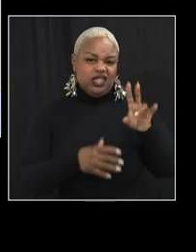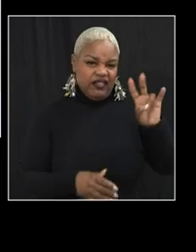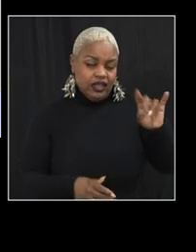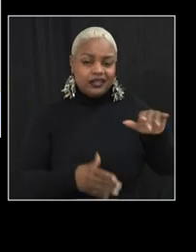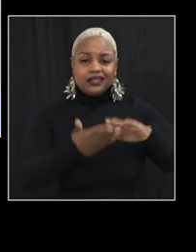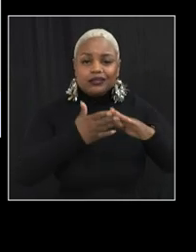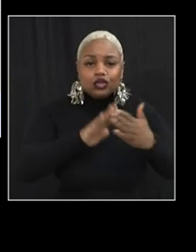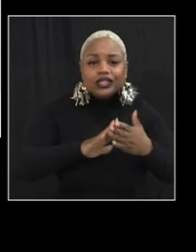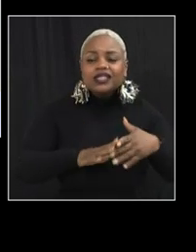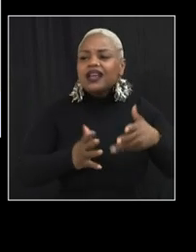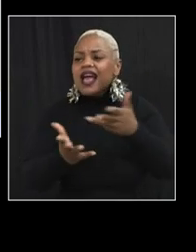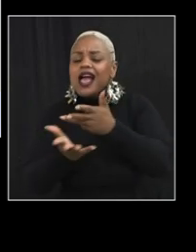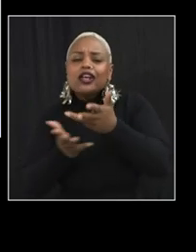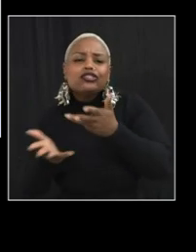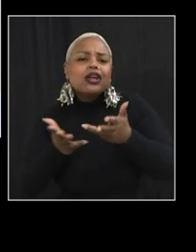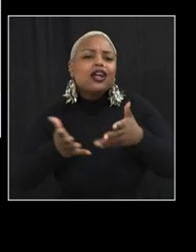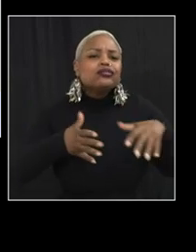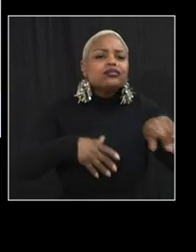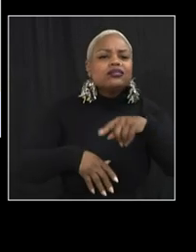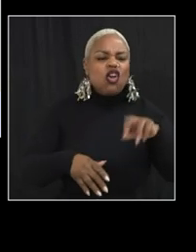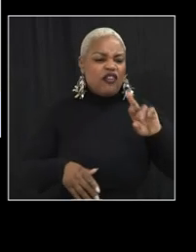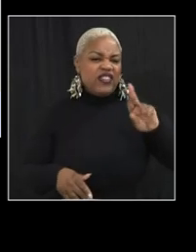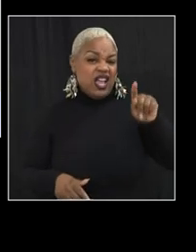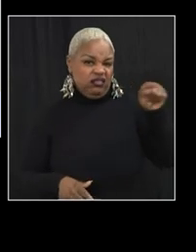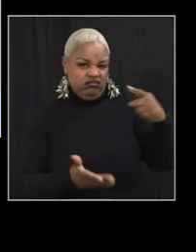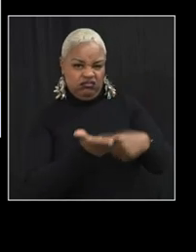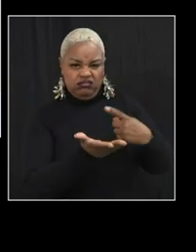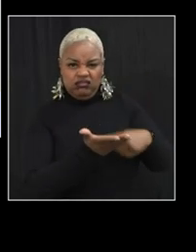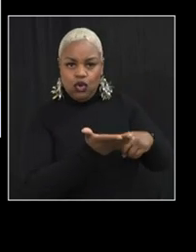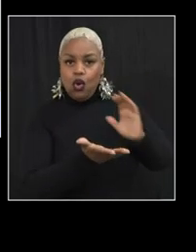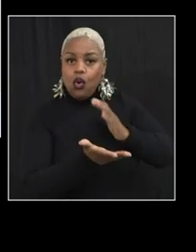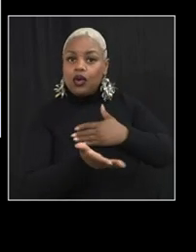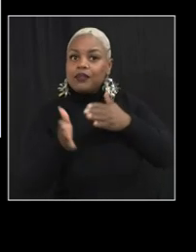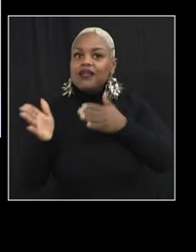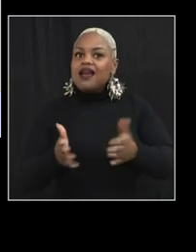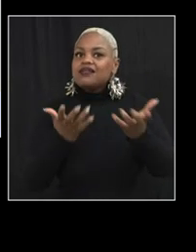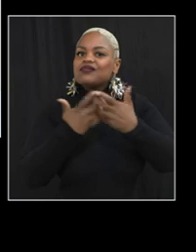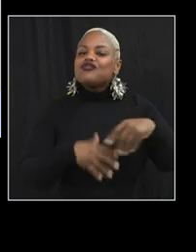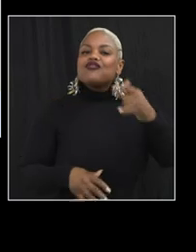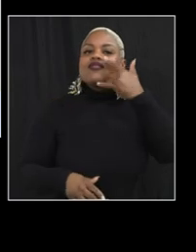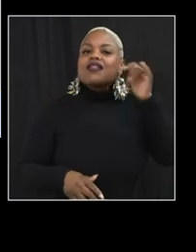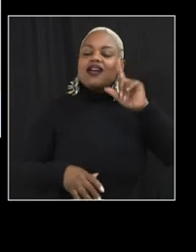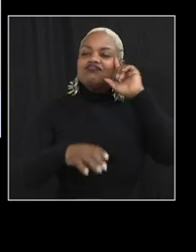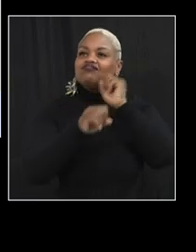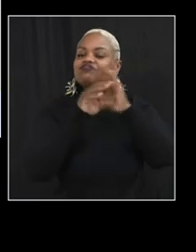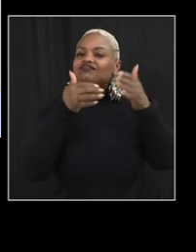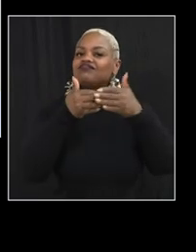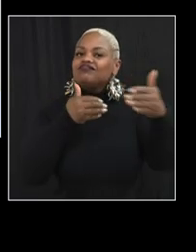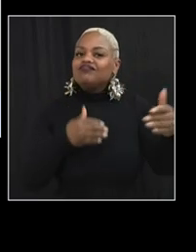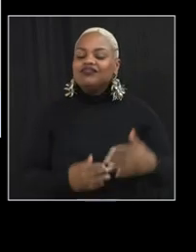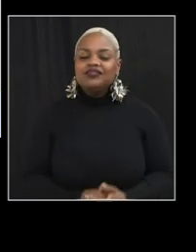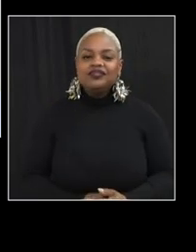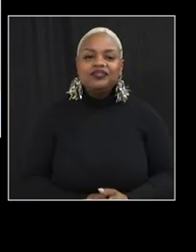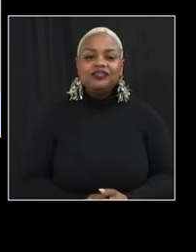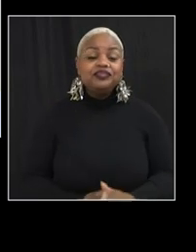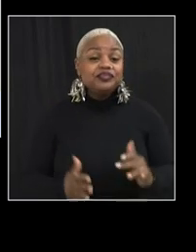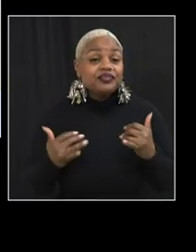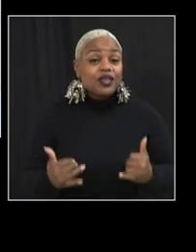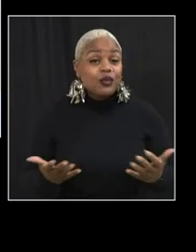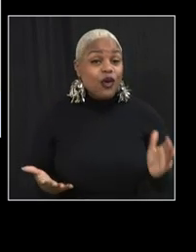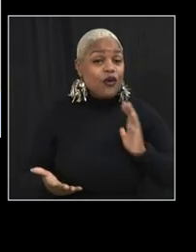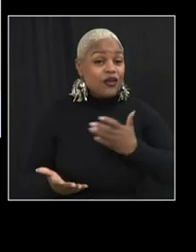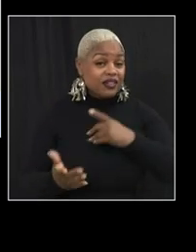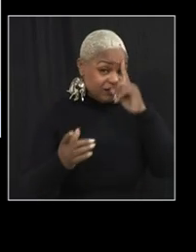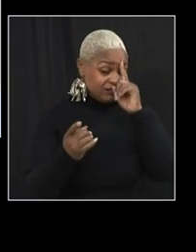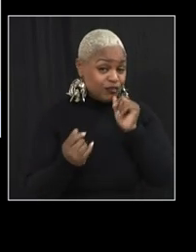RFK. And there I shared that our approach right now is to have